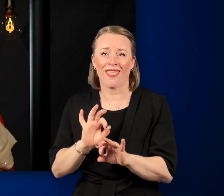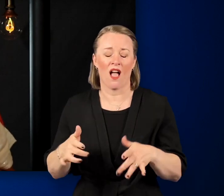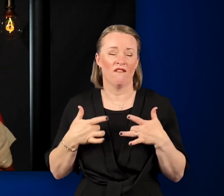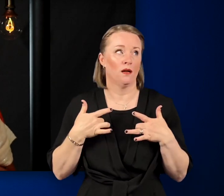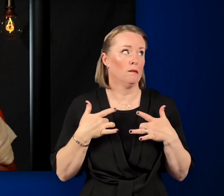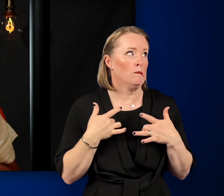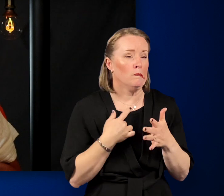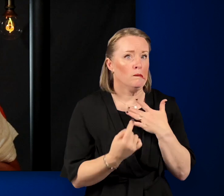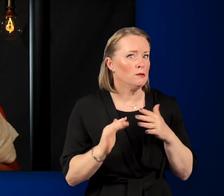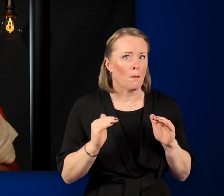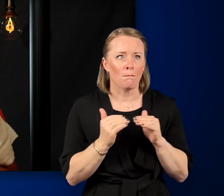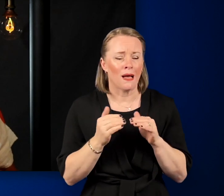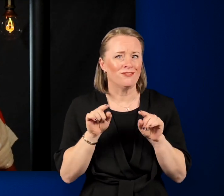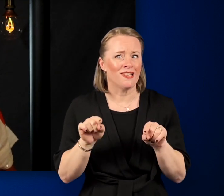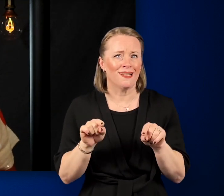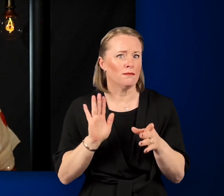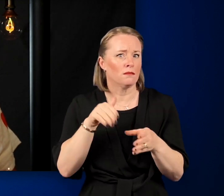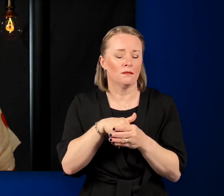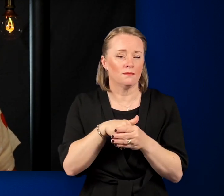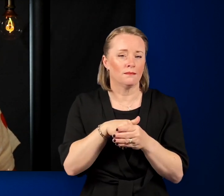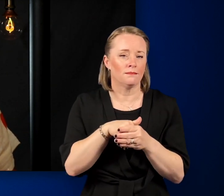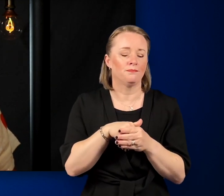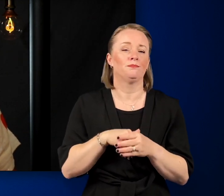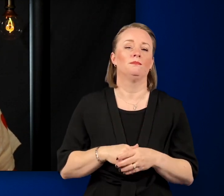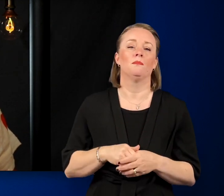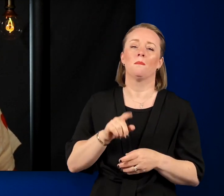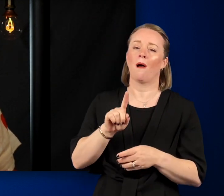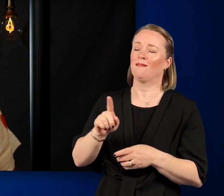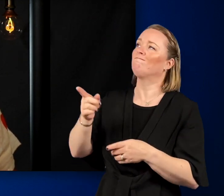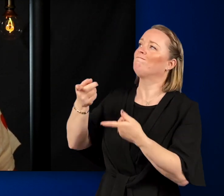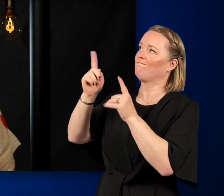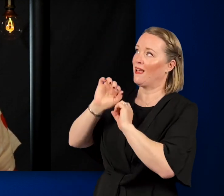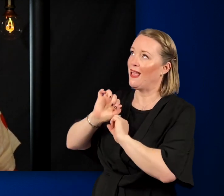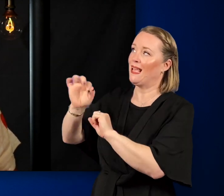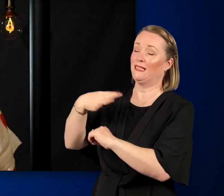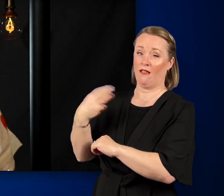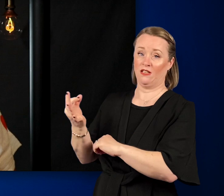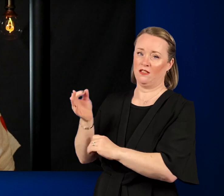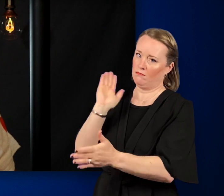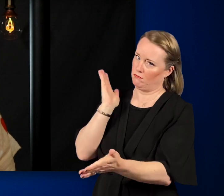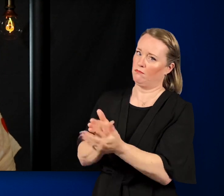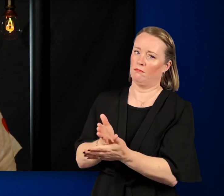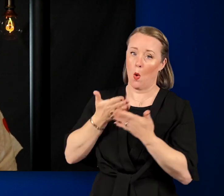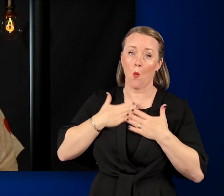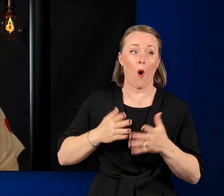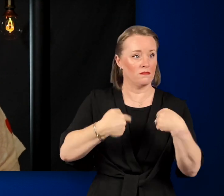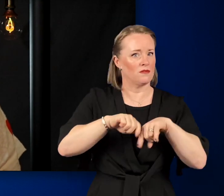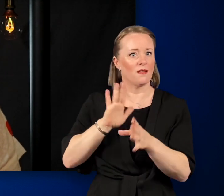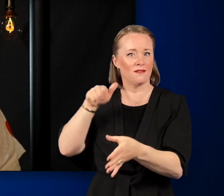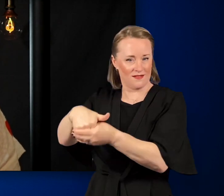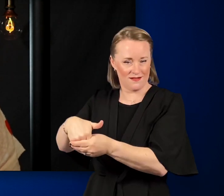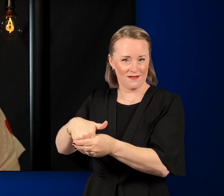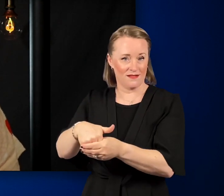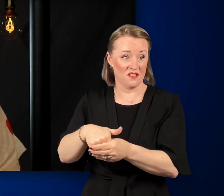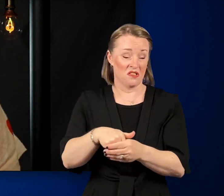place. But God's invitation is a genuine one. No matter what we've done, no matter how often